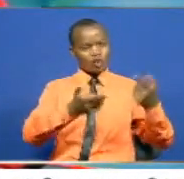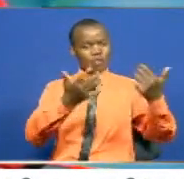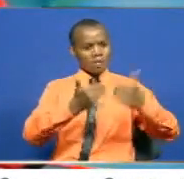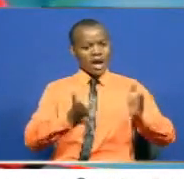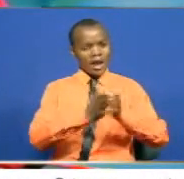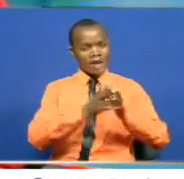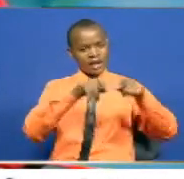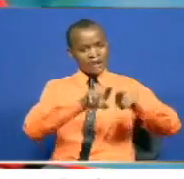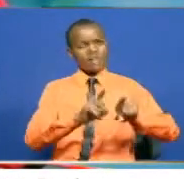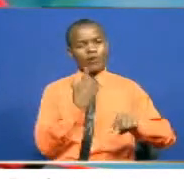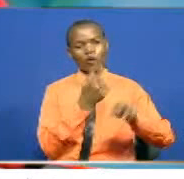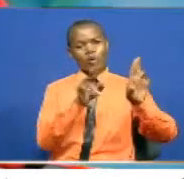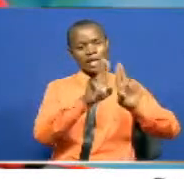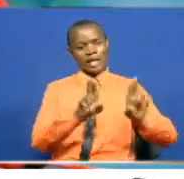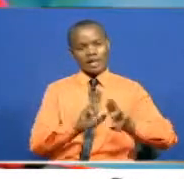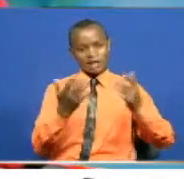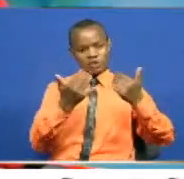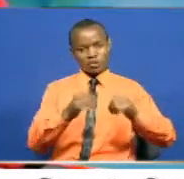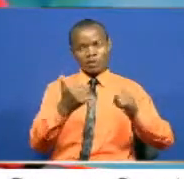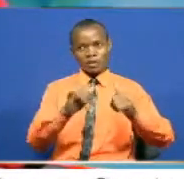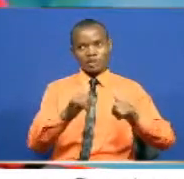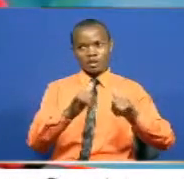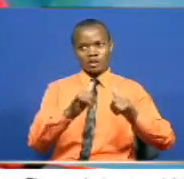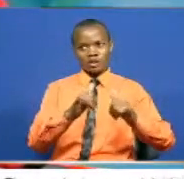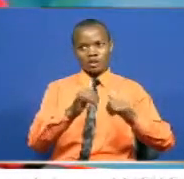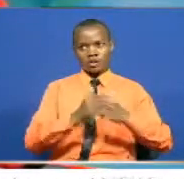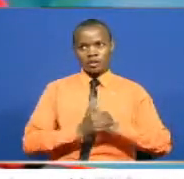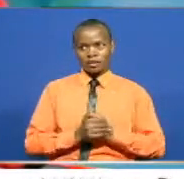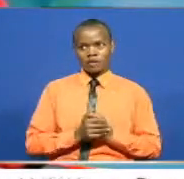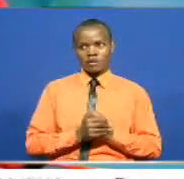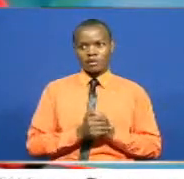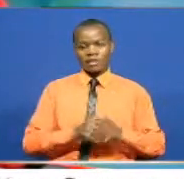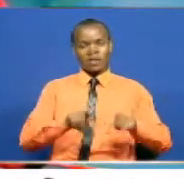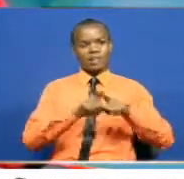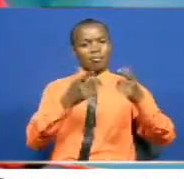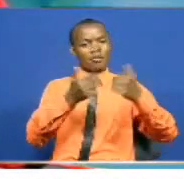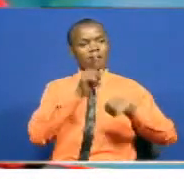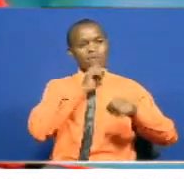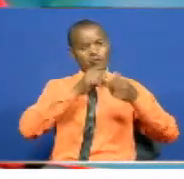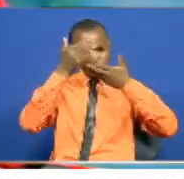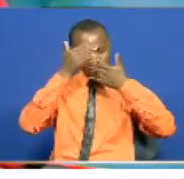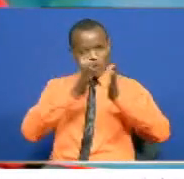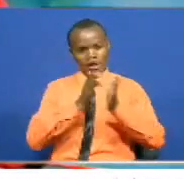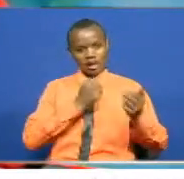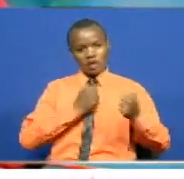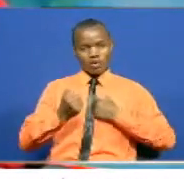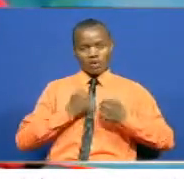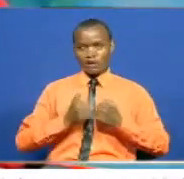who's been in the United States, you played in Morocco, played in Rwanda?